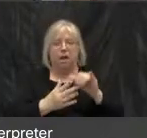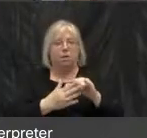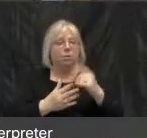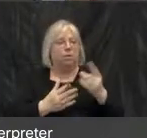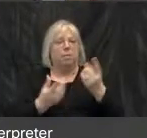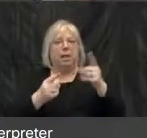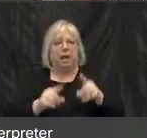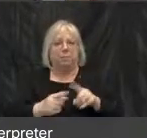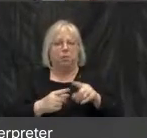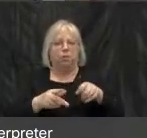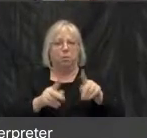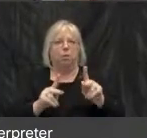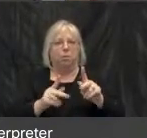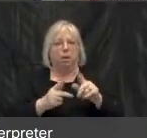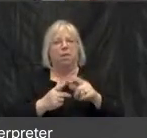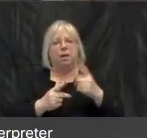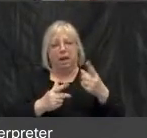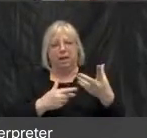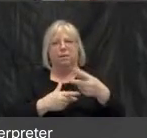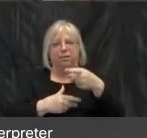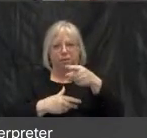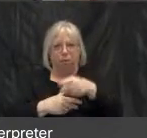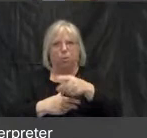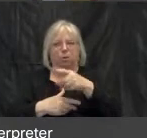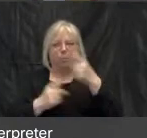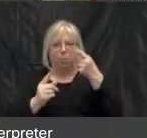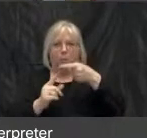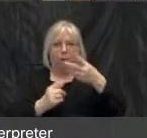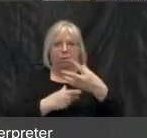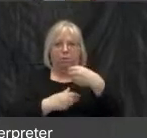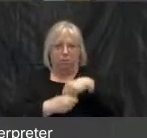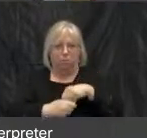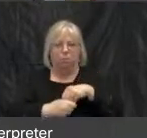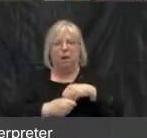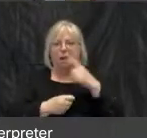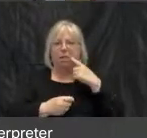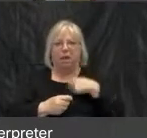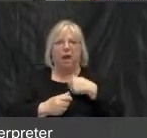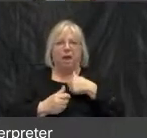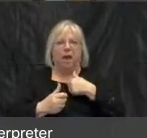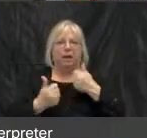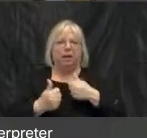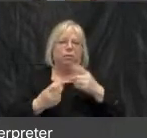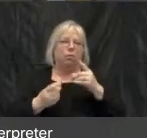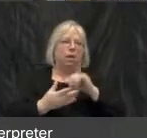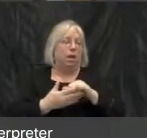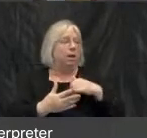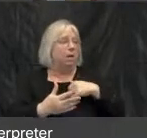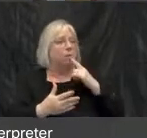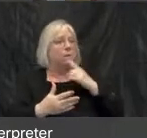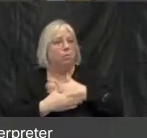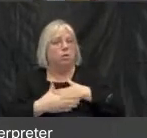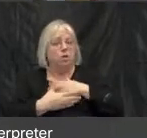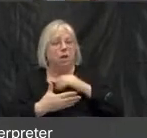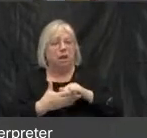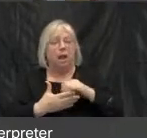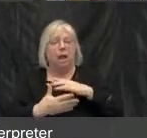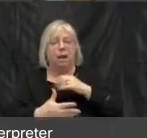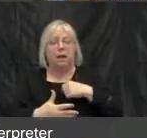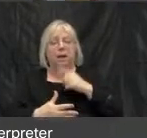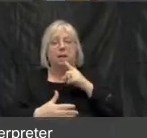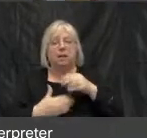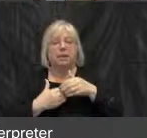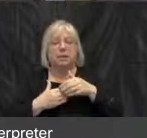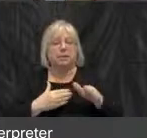incorporate that. So I think that's what I'm saying. I think that is something that can be incorporated. Okay, I really would appreciate that. And I did send some